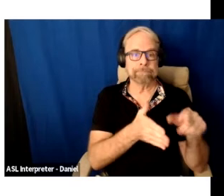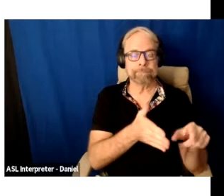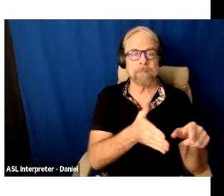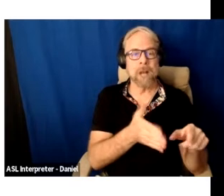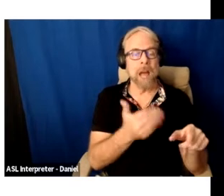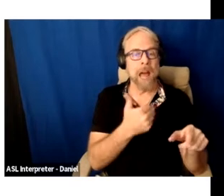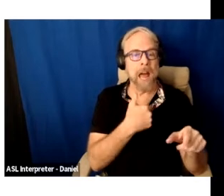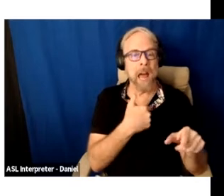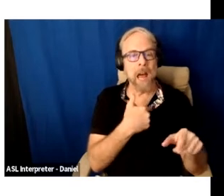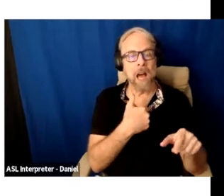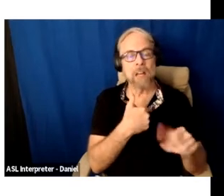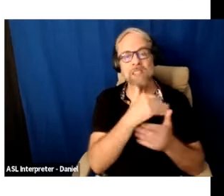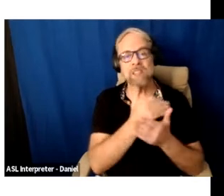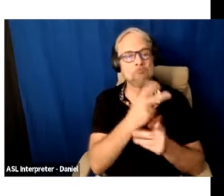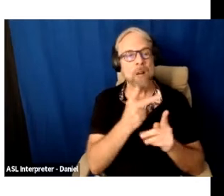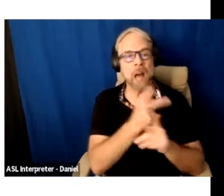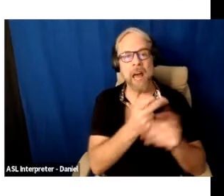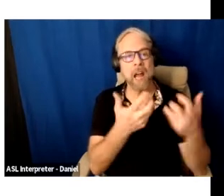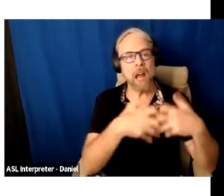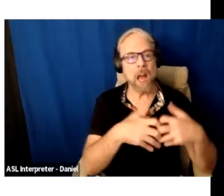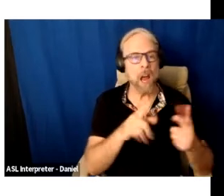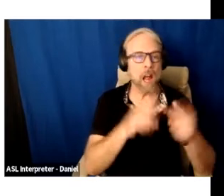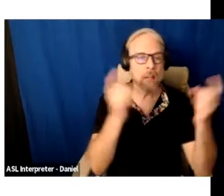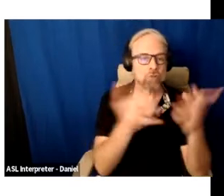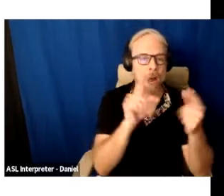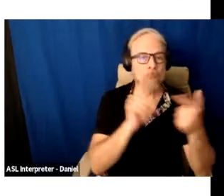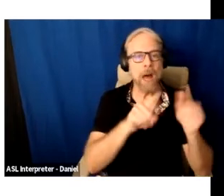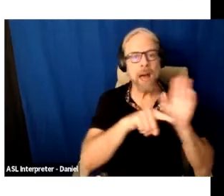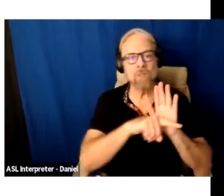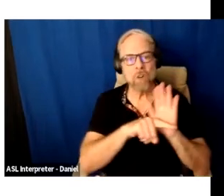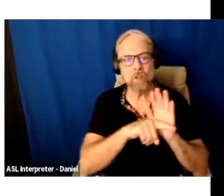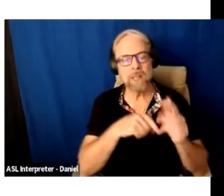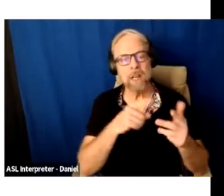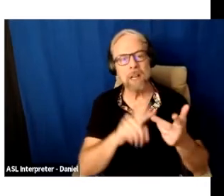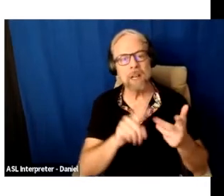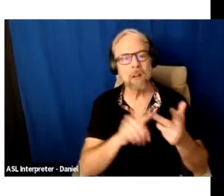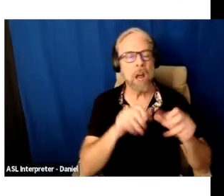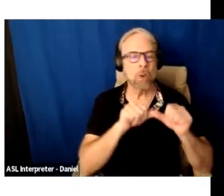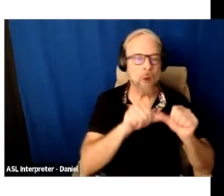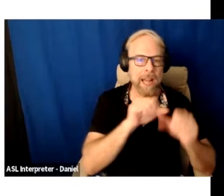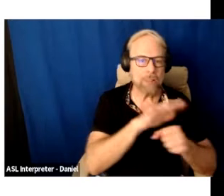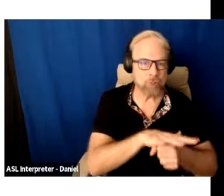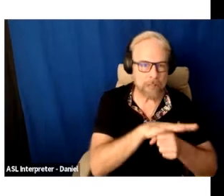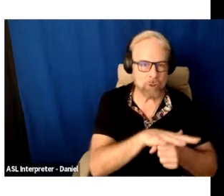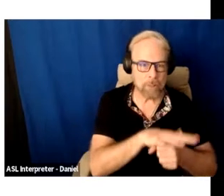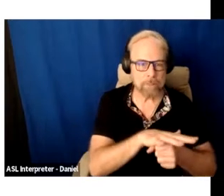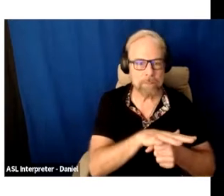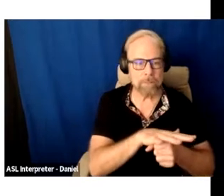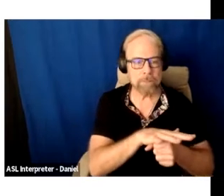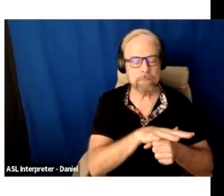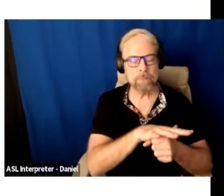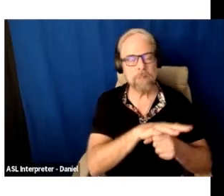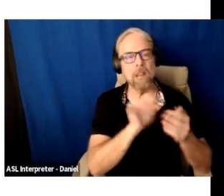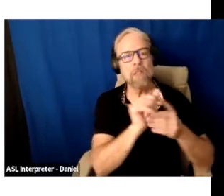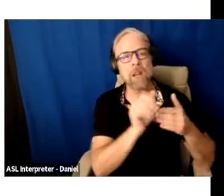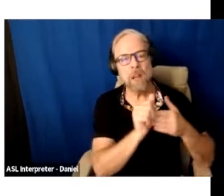some combination of traumas, adversities, and chronic stressors that leads